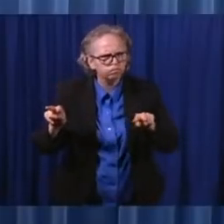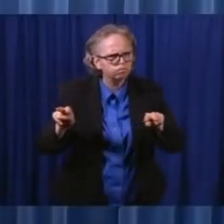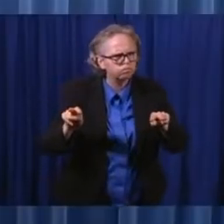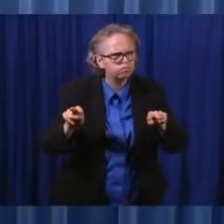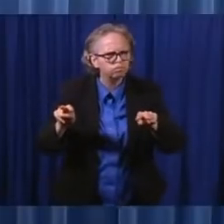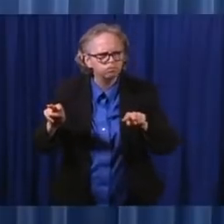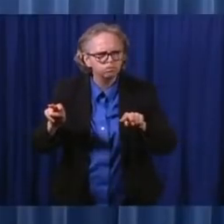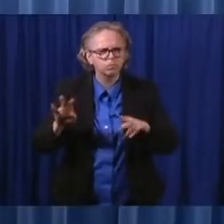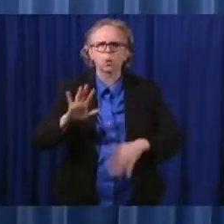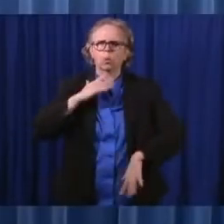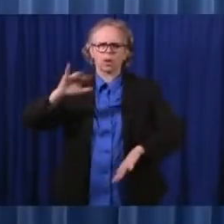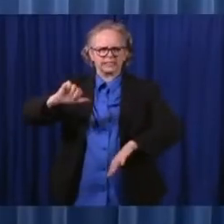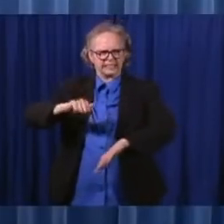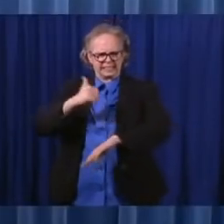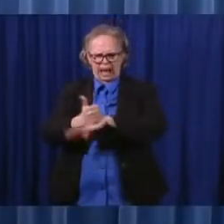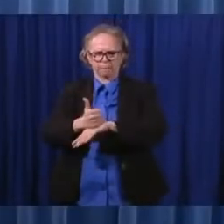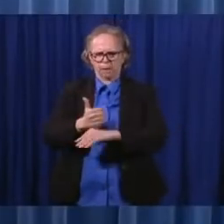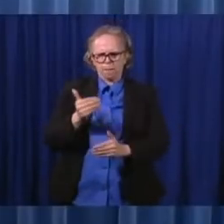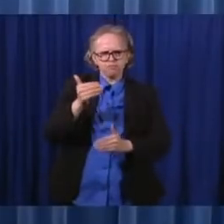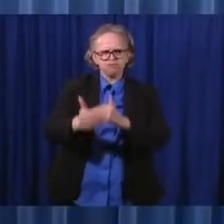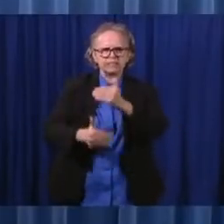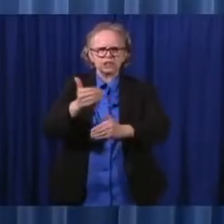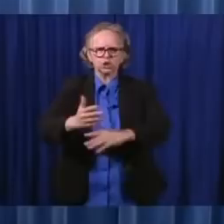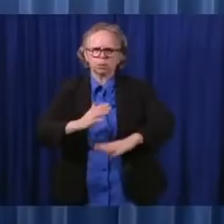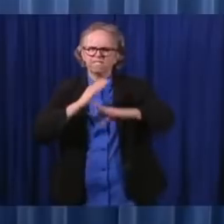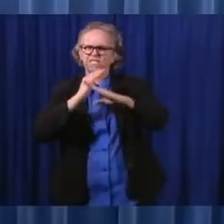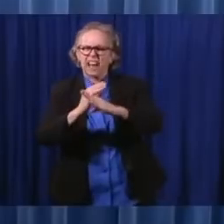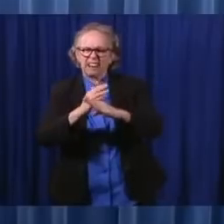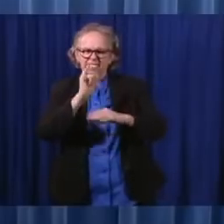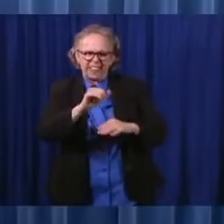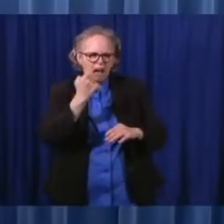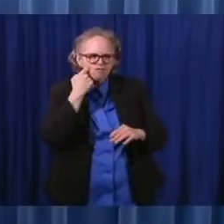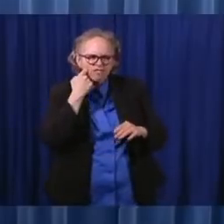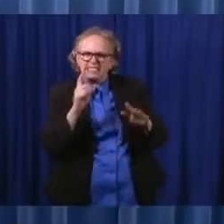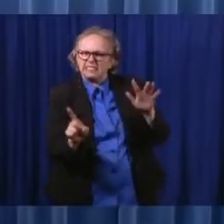make sure that this does not happen again.